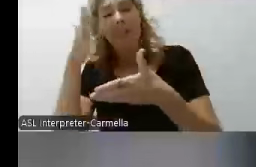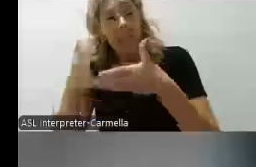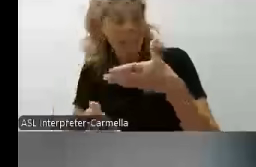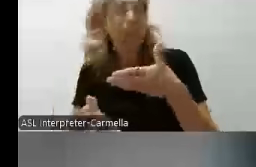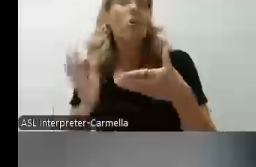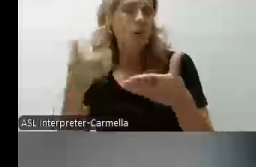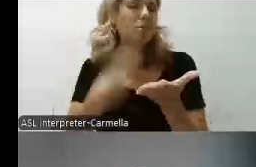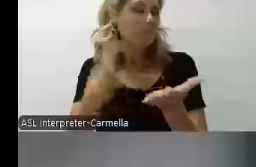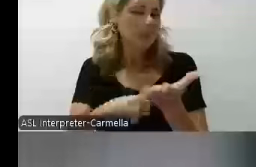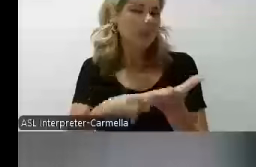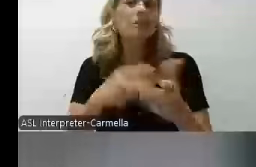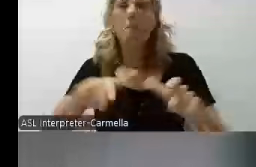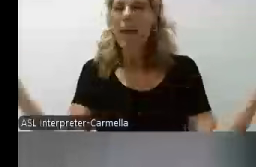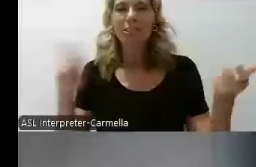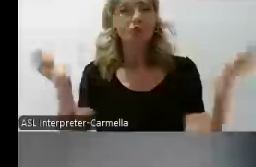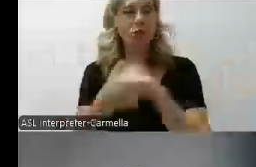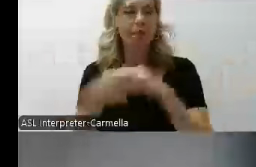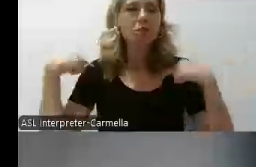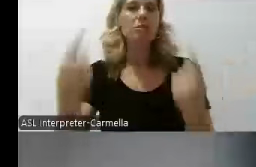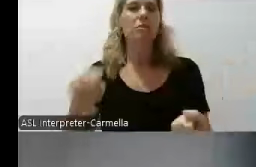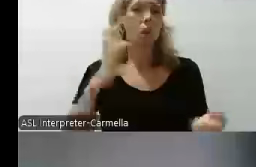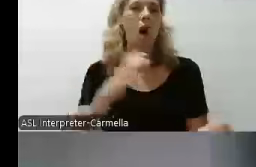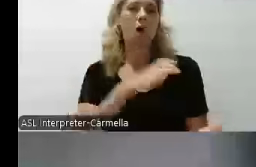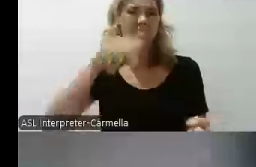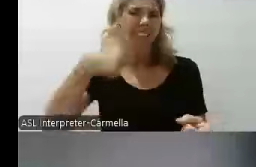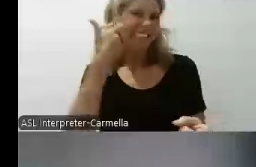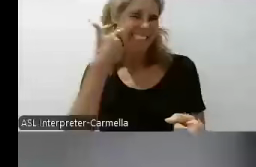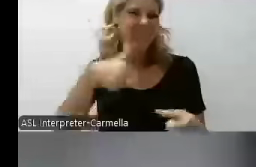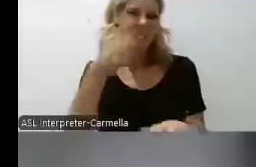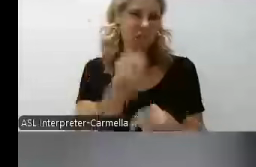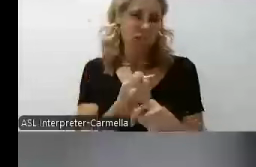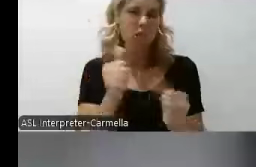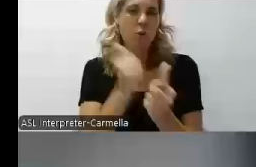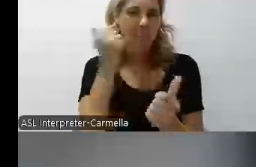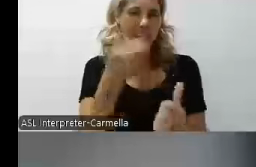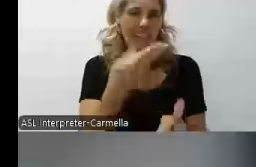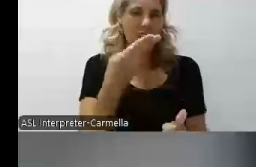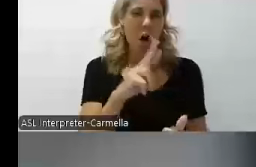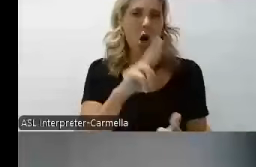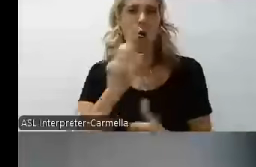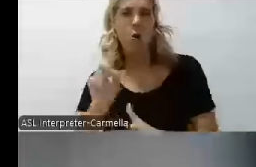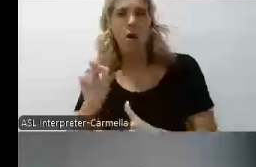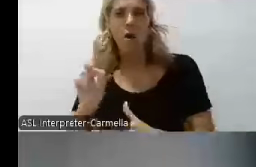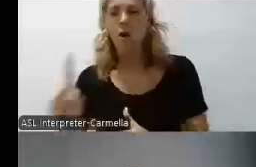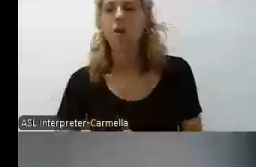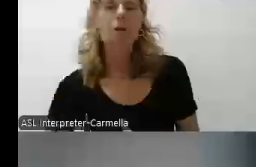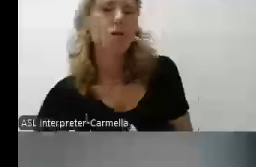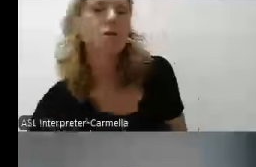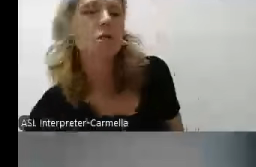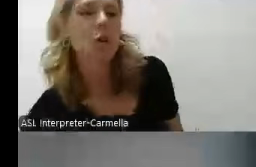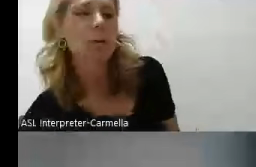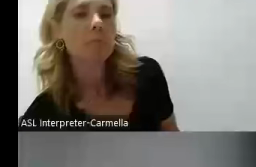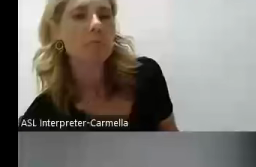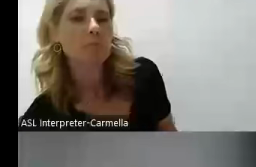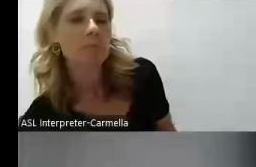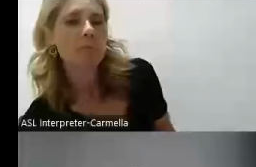major changes that have been implemented by Congress this past year under H.R. 1. And just to clarify that